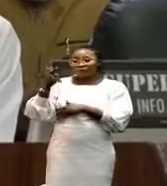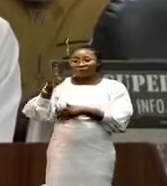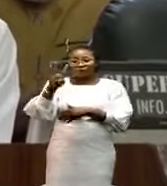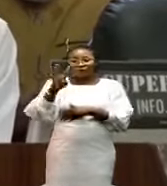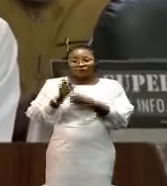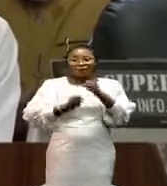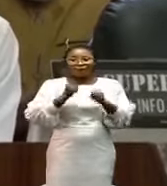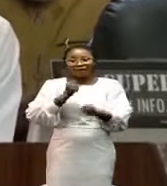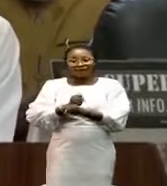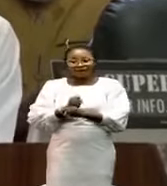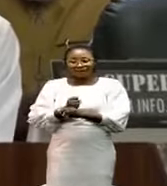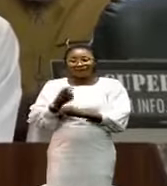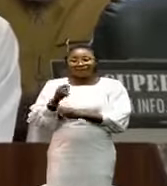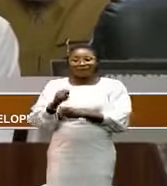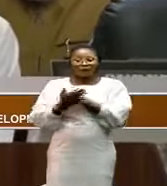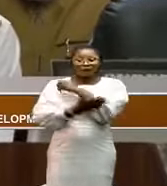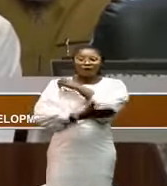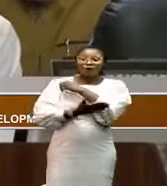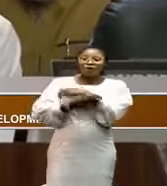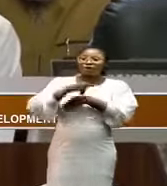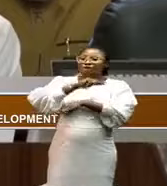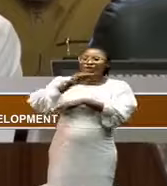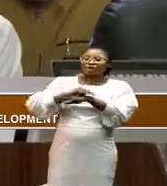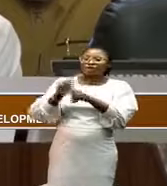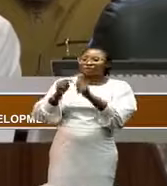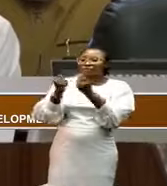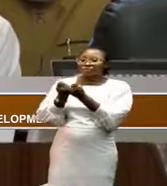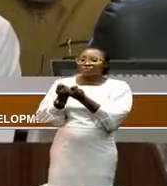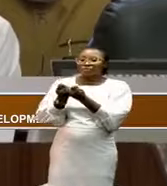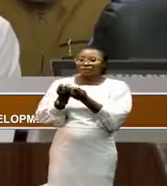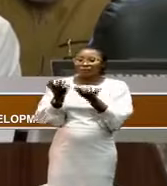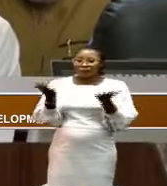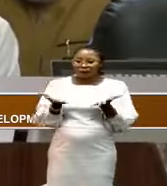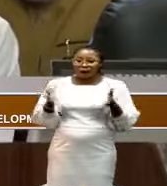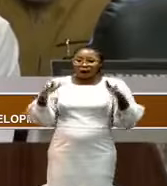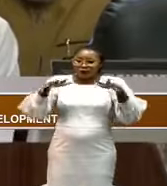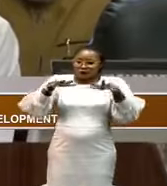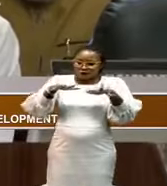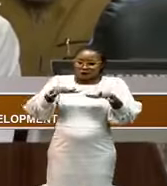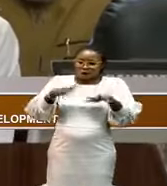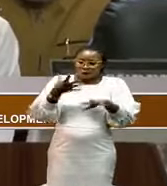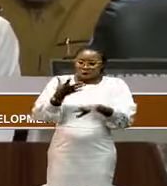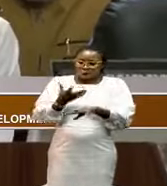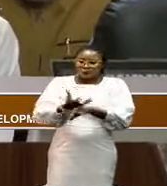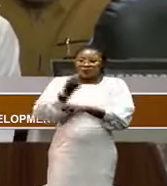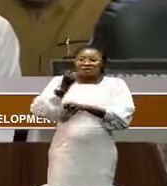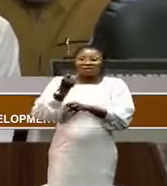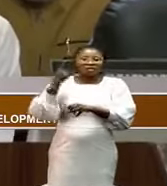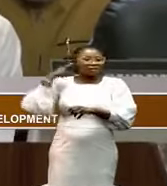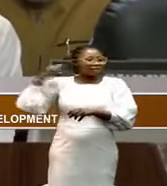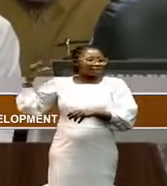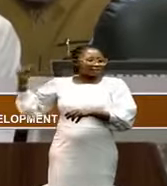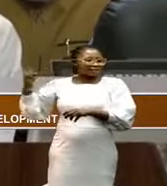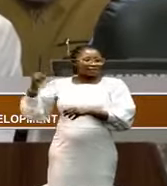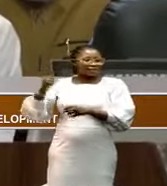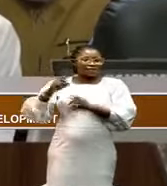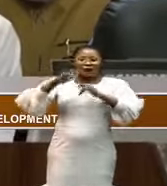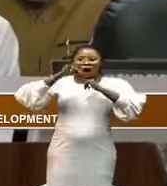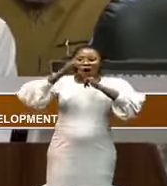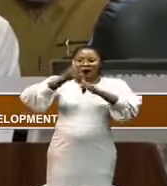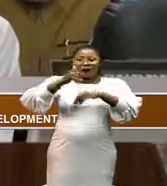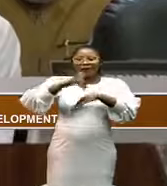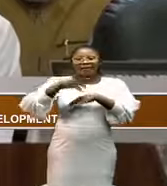the country's national team that is here gathered won a silver medal at the end of the